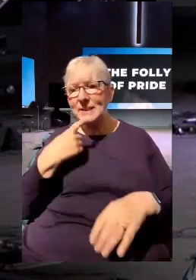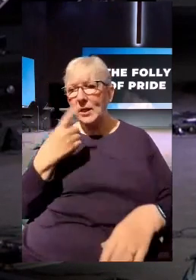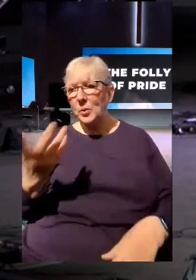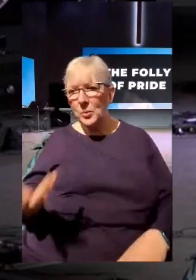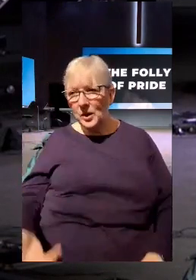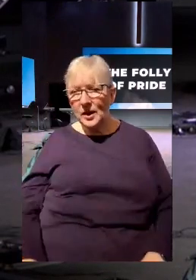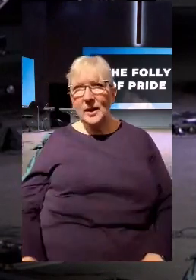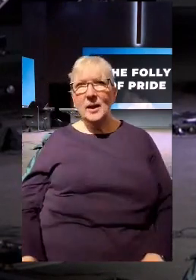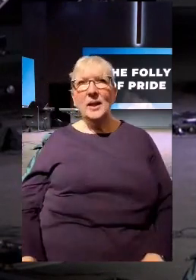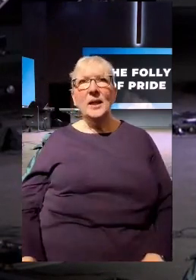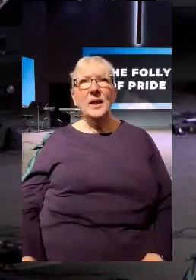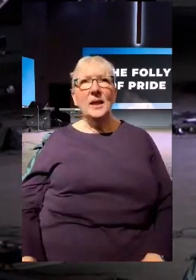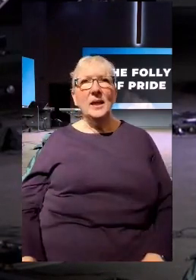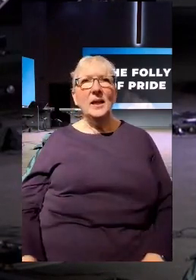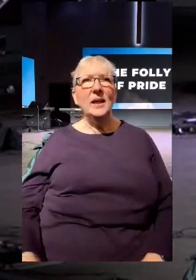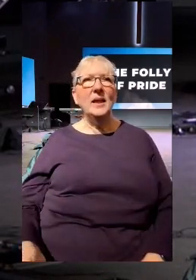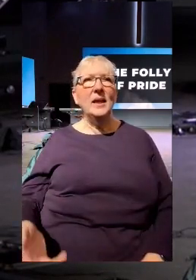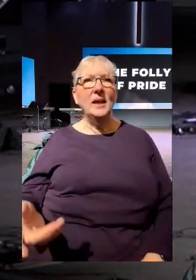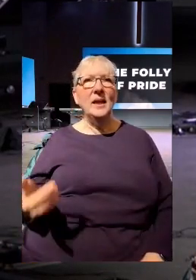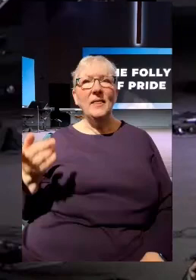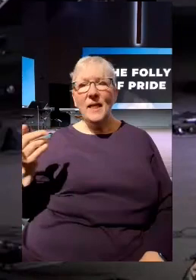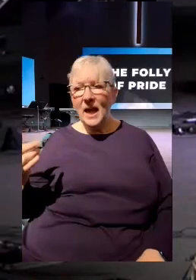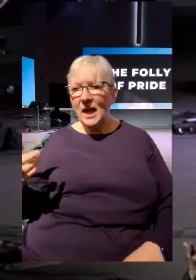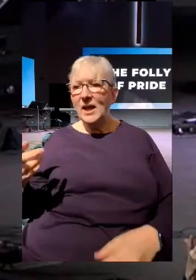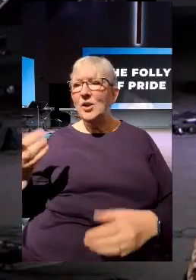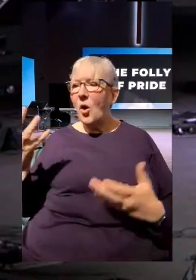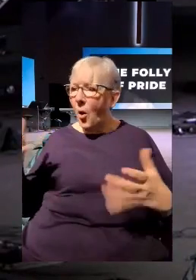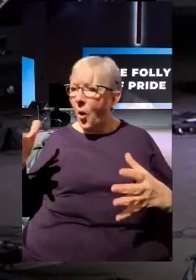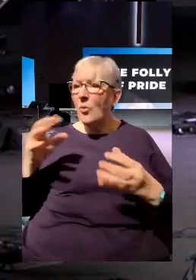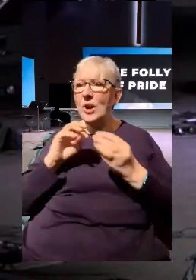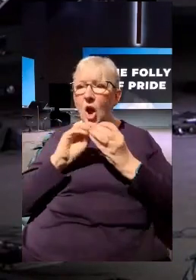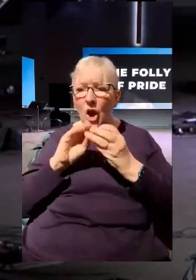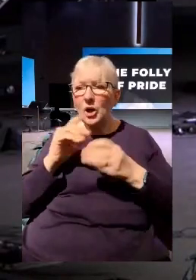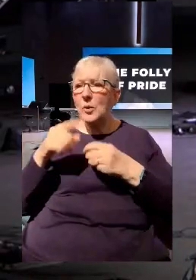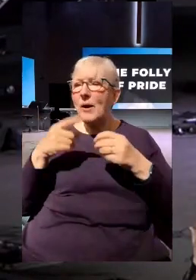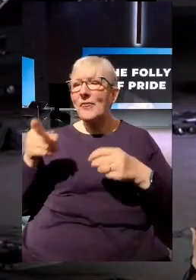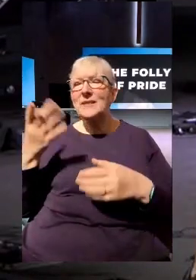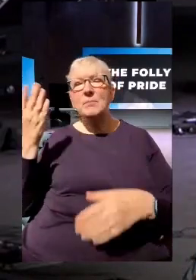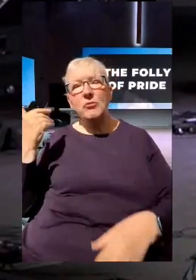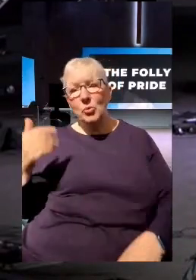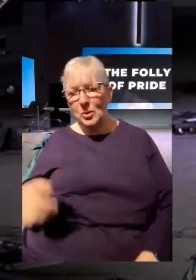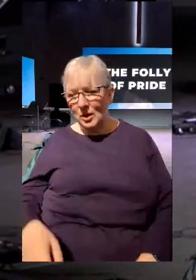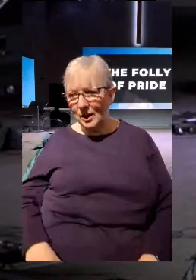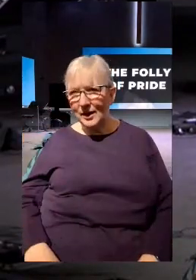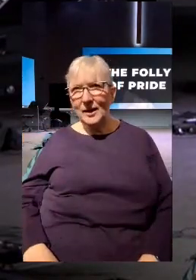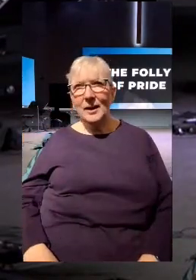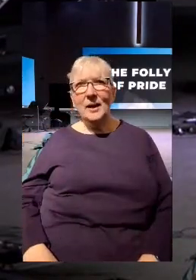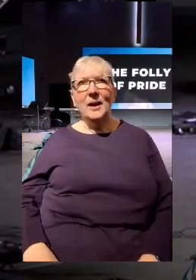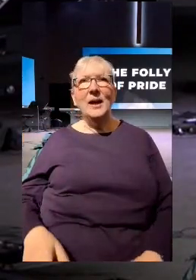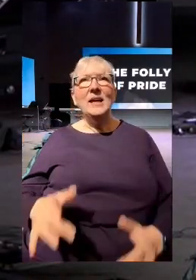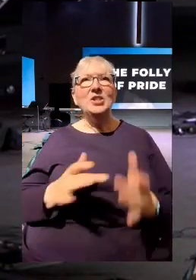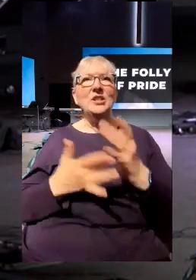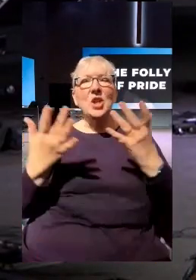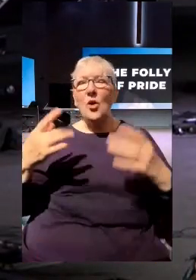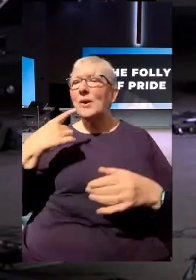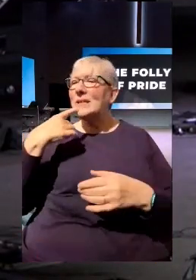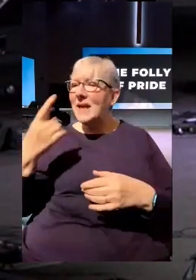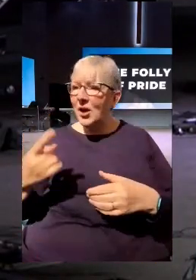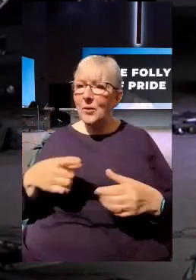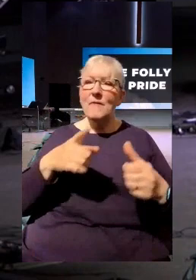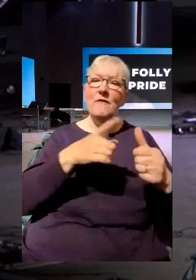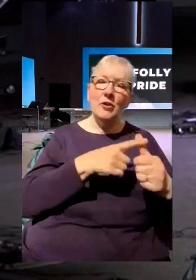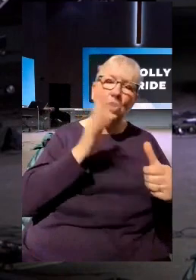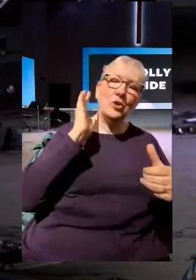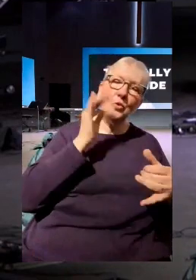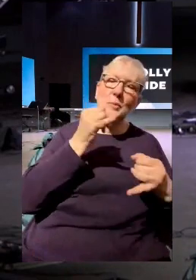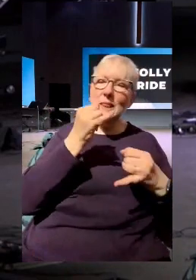He has seen them argue over their pecking order before. He has taught them the words, the first shall be last and the last shall be first before.